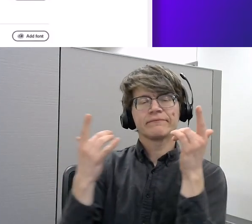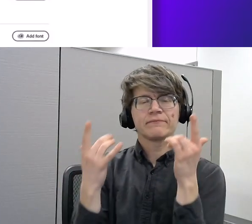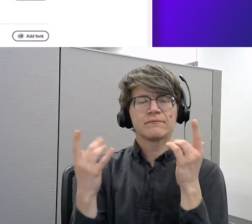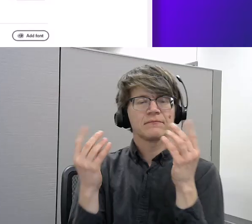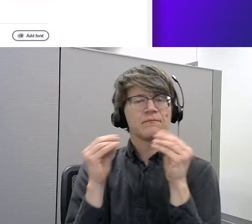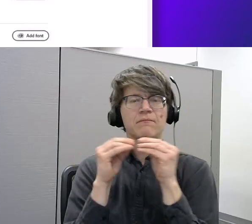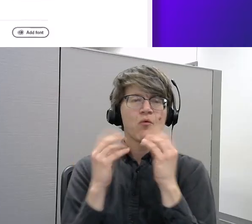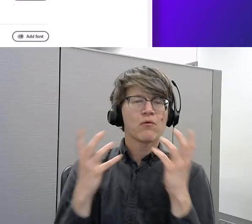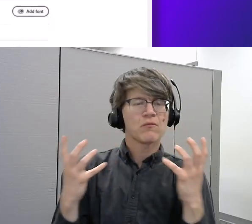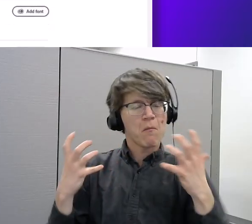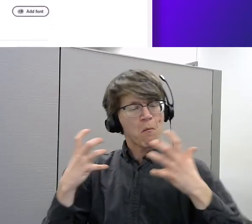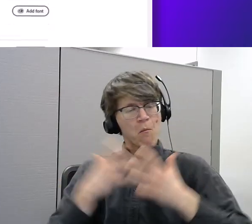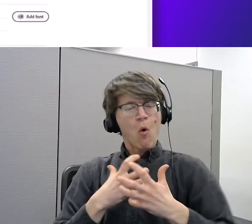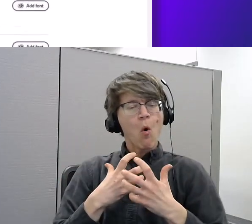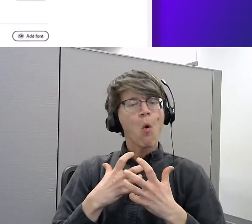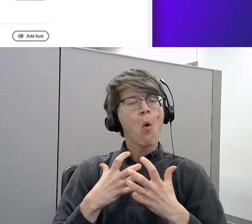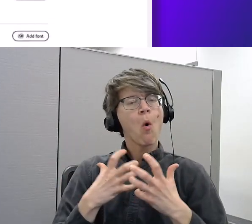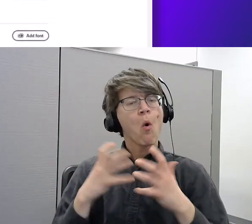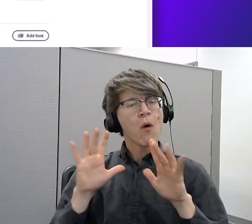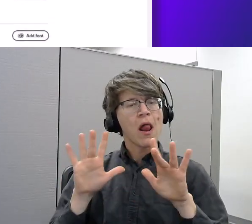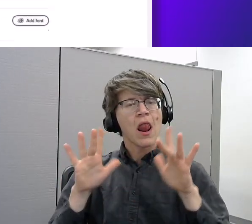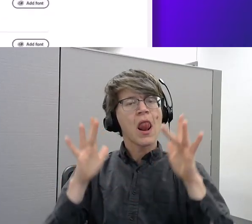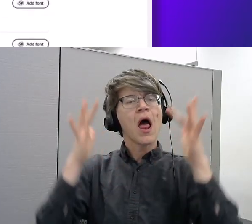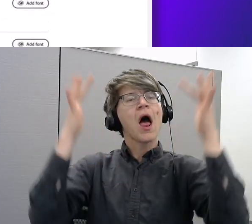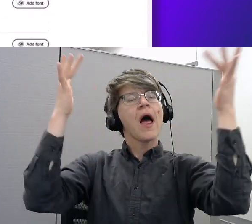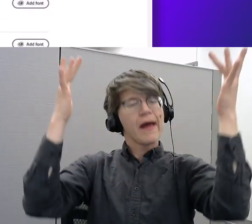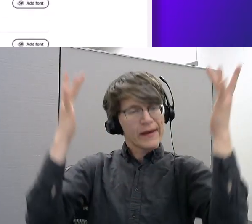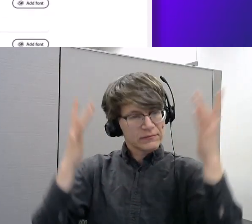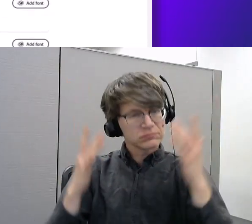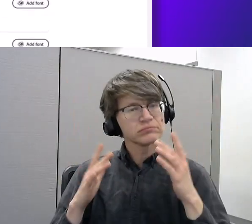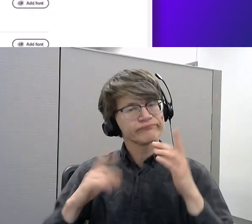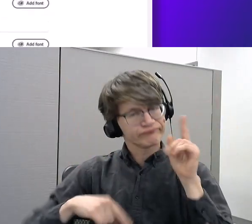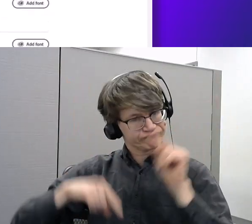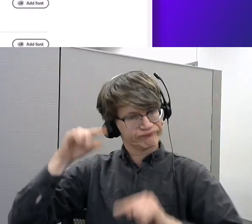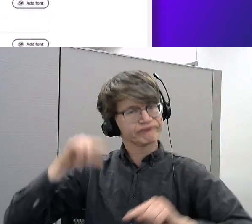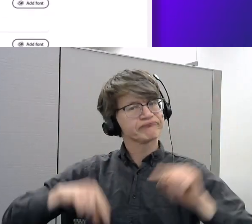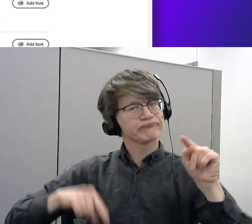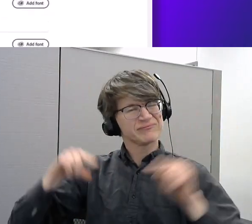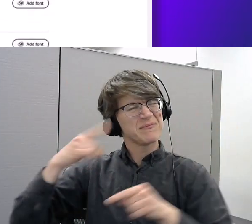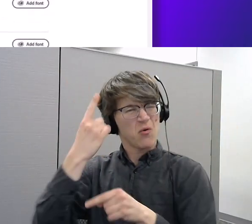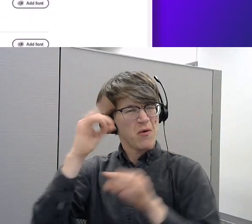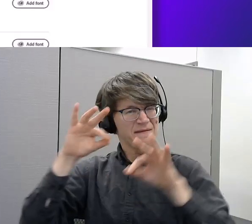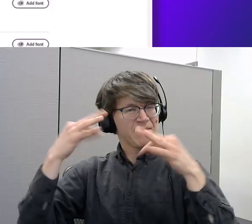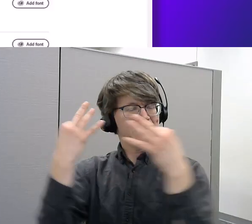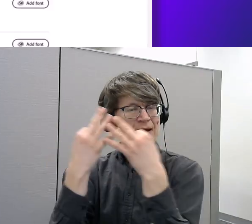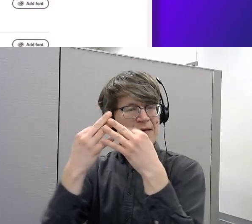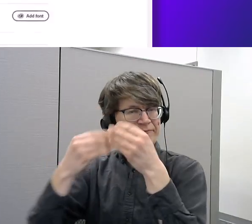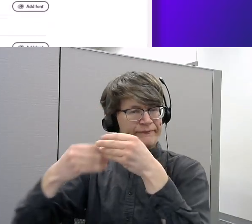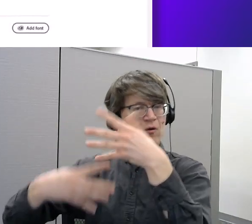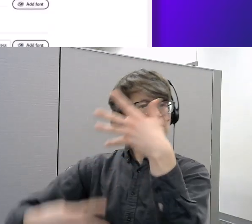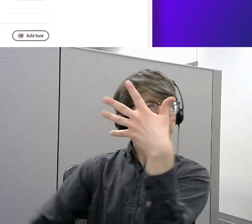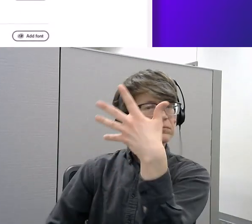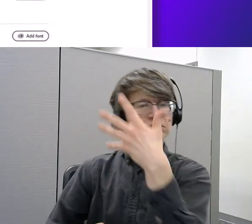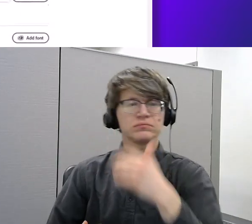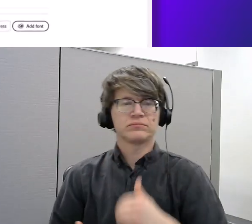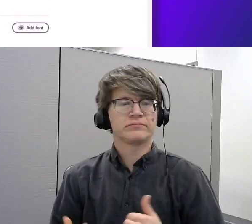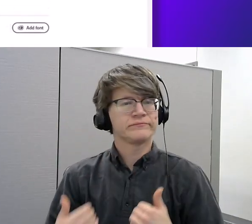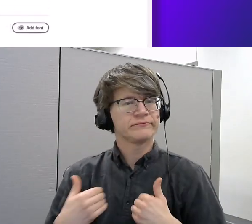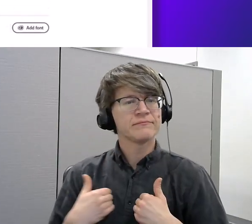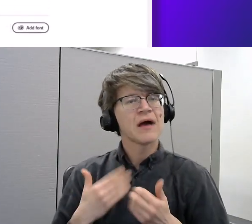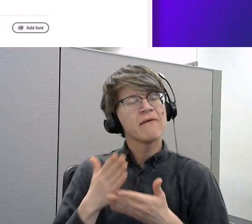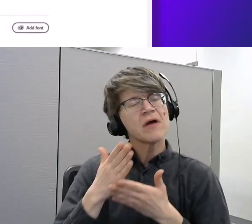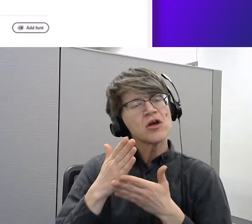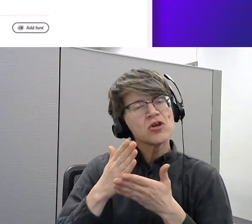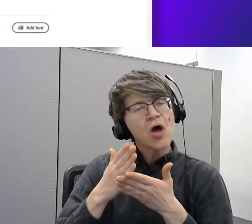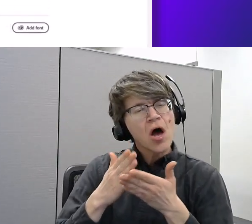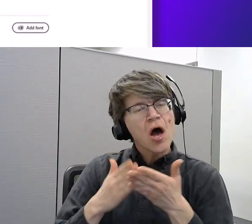a normal, and then you might have it condensed and extended. Here you can tell that they have ones that are rounded bottoms and that you don't